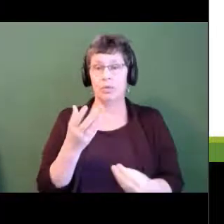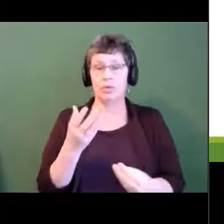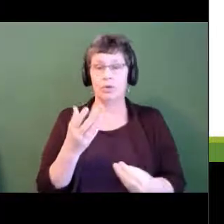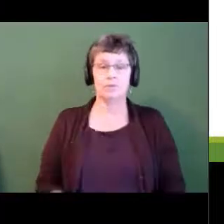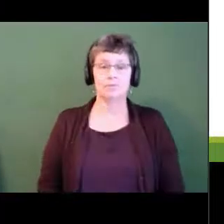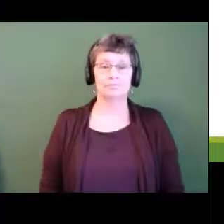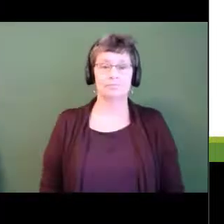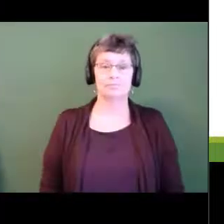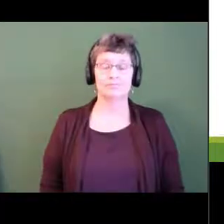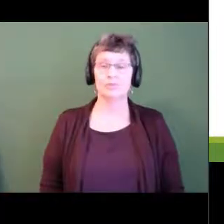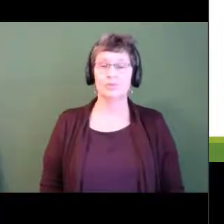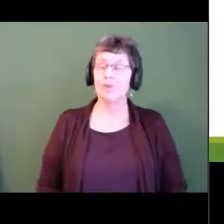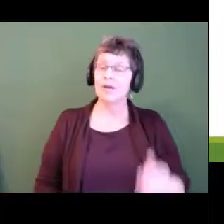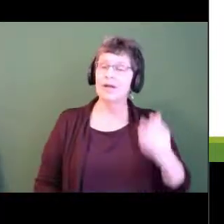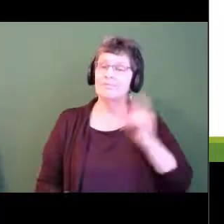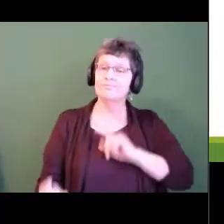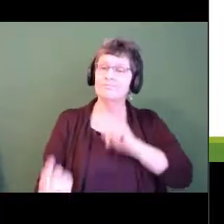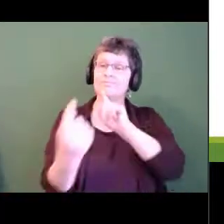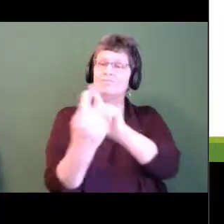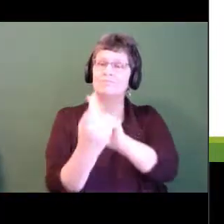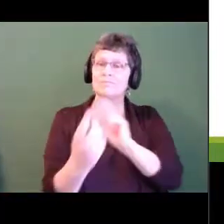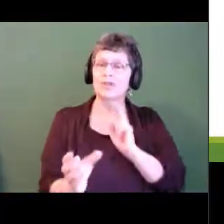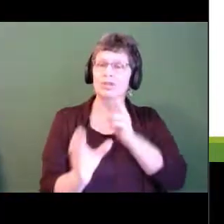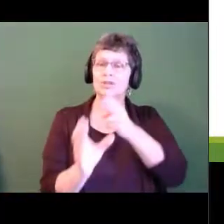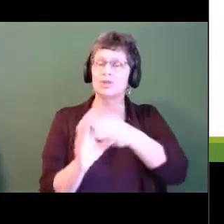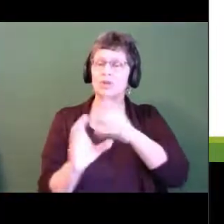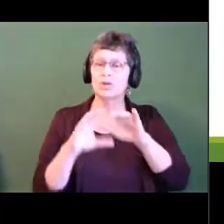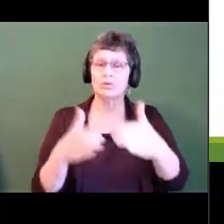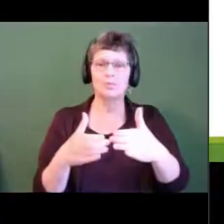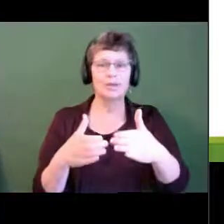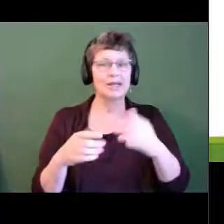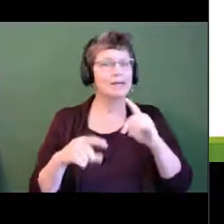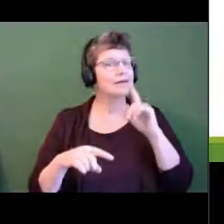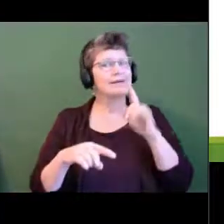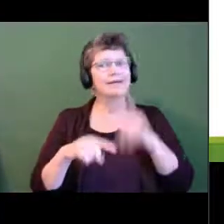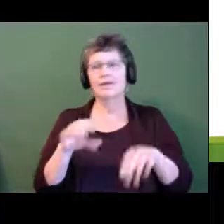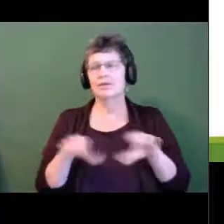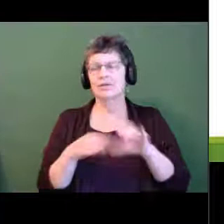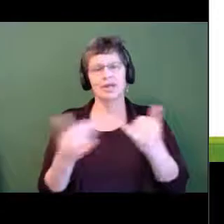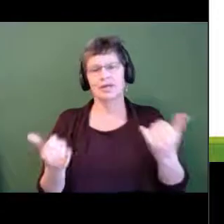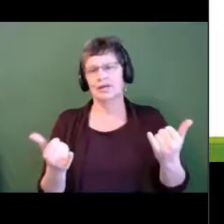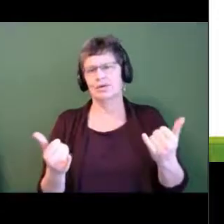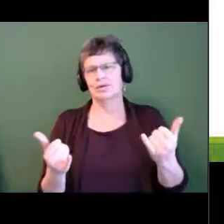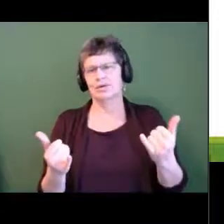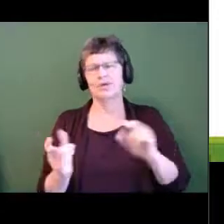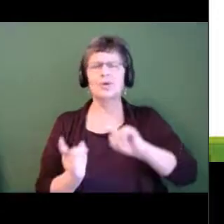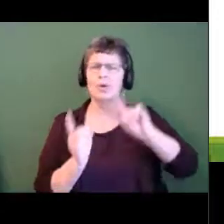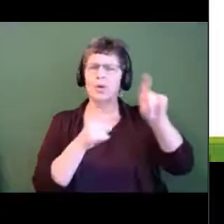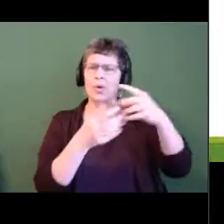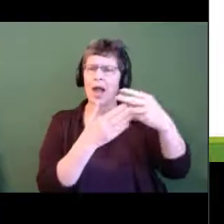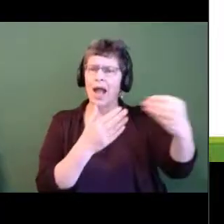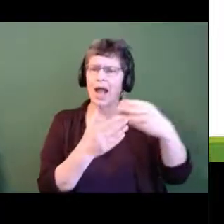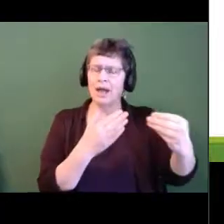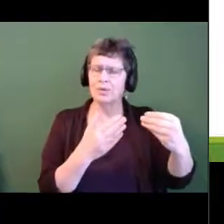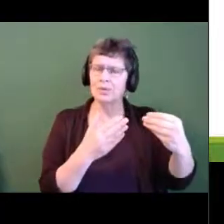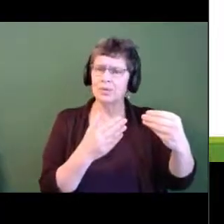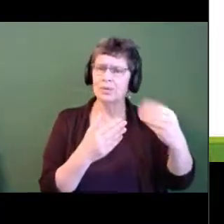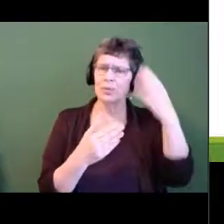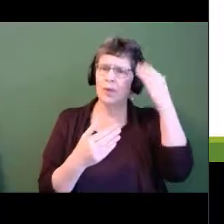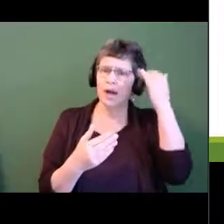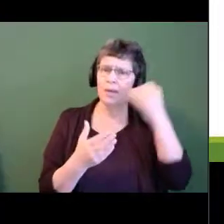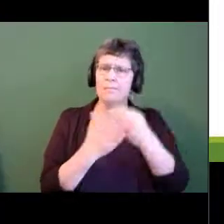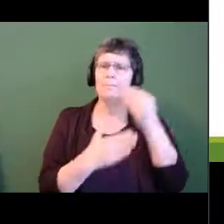joining groups, you know, it's just not in the cards at the moment. Even going grocery shopping, which might have been a social occasion